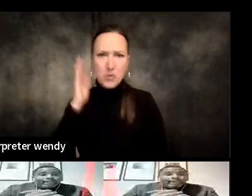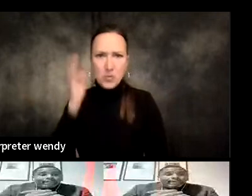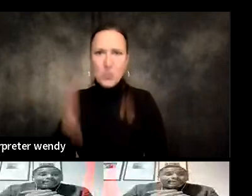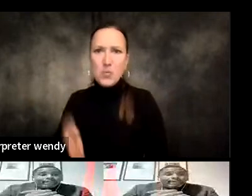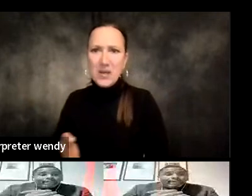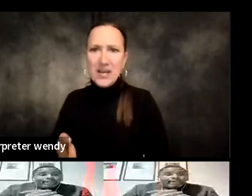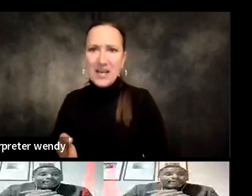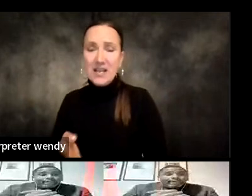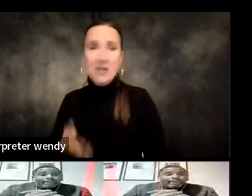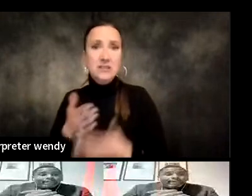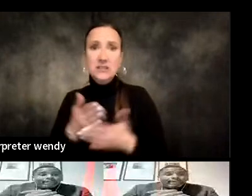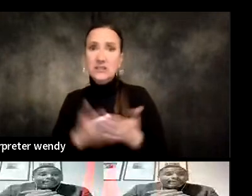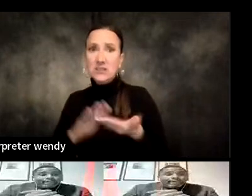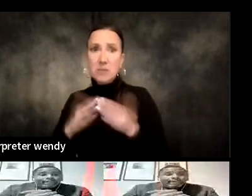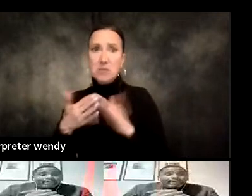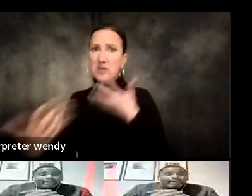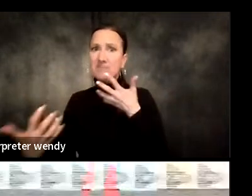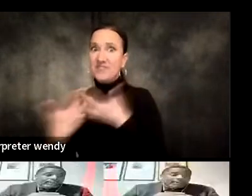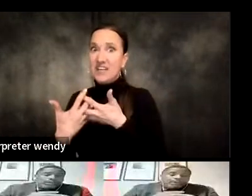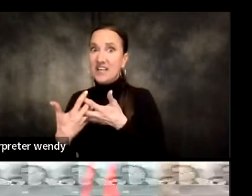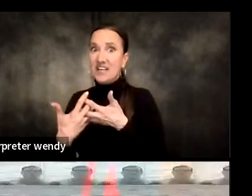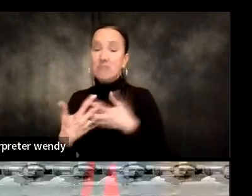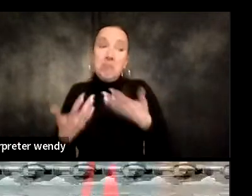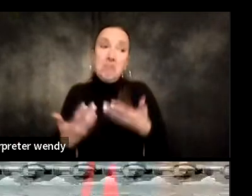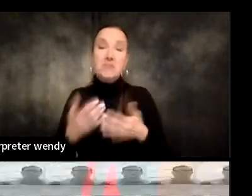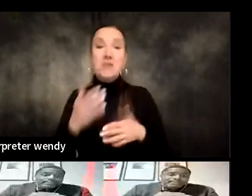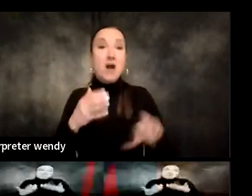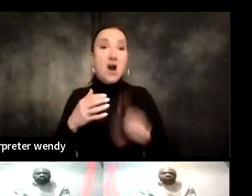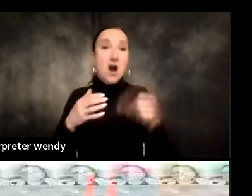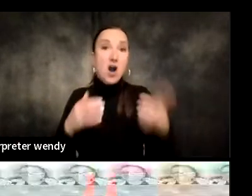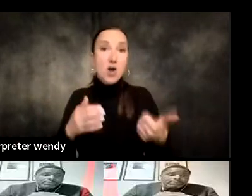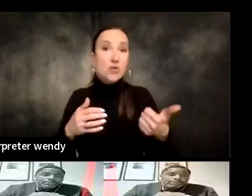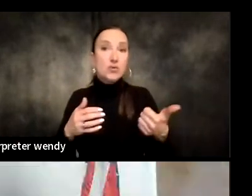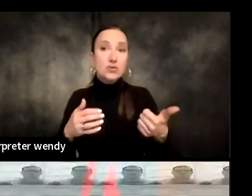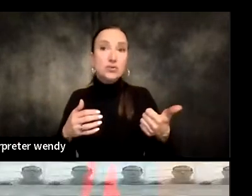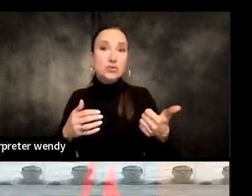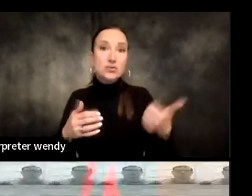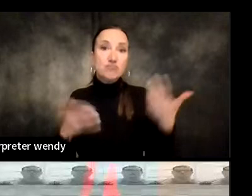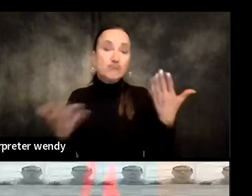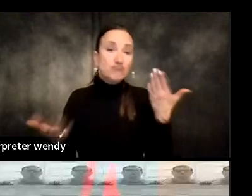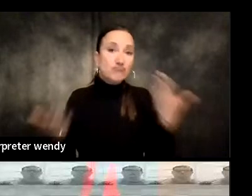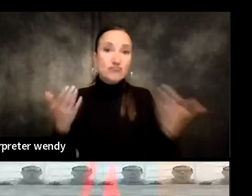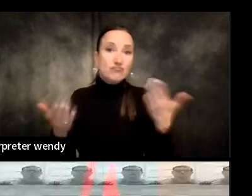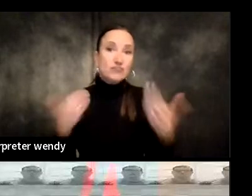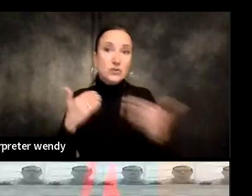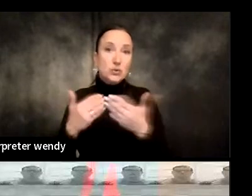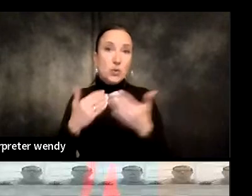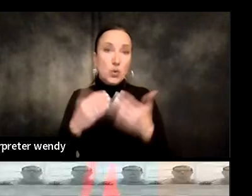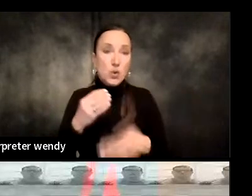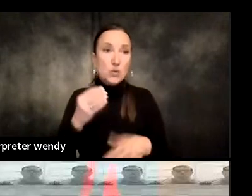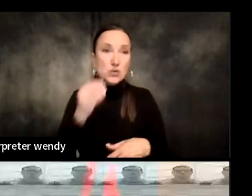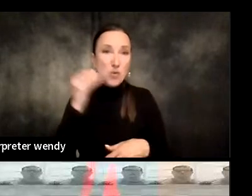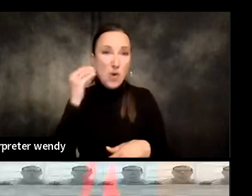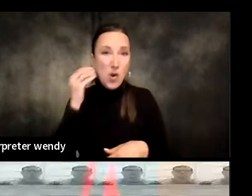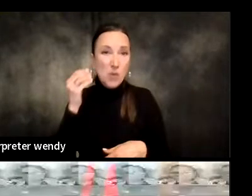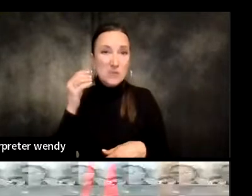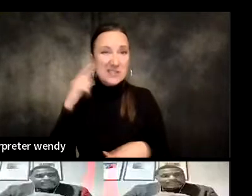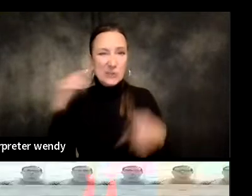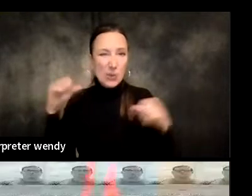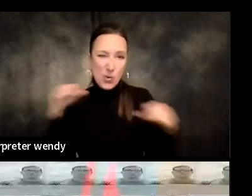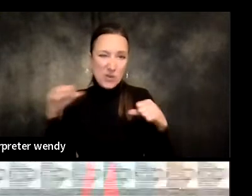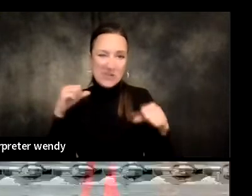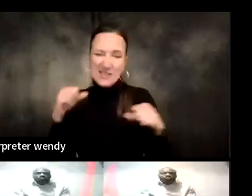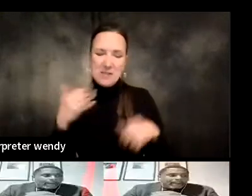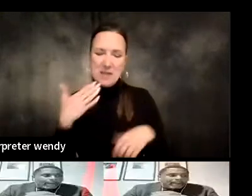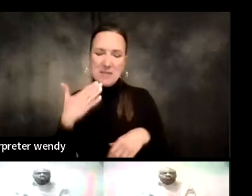fit for some communities, some that are in close proximity to residents, just because of the distinctive noise, it might not be the best